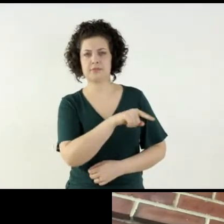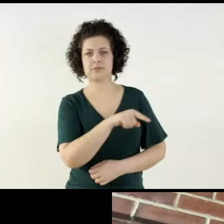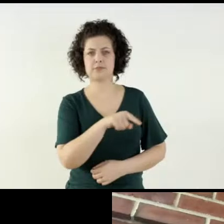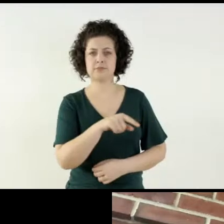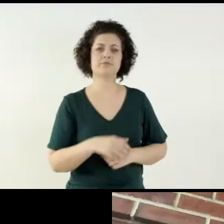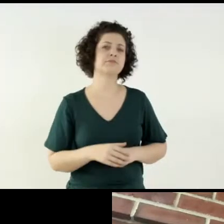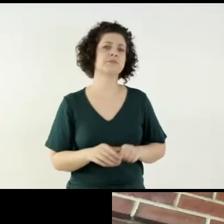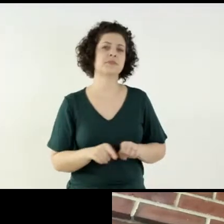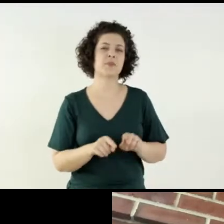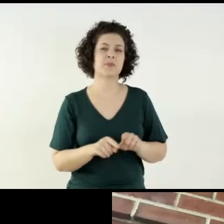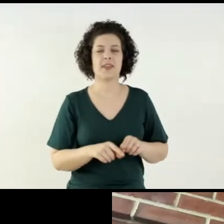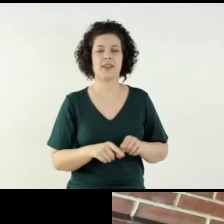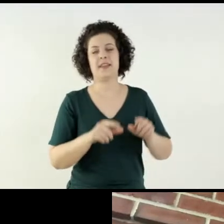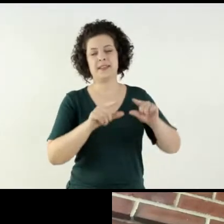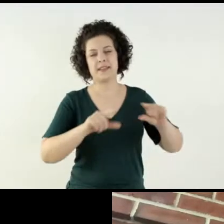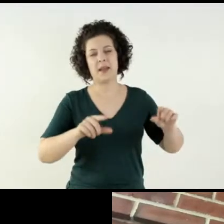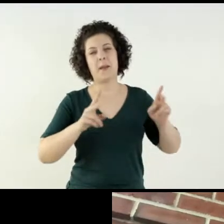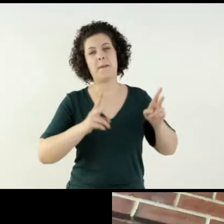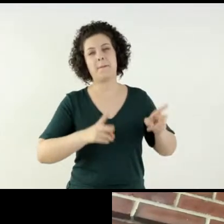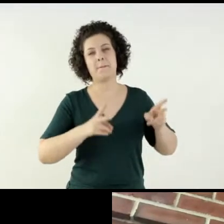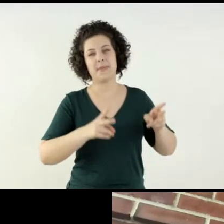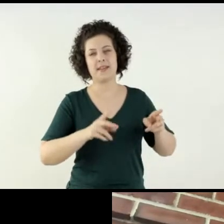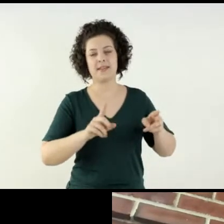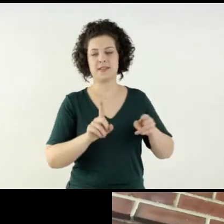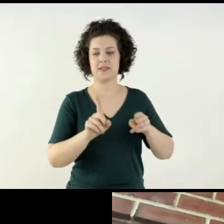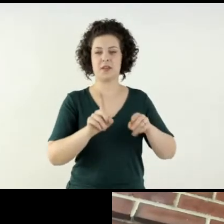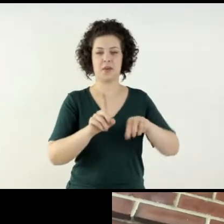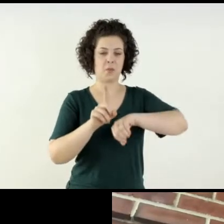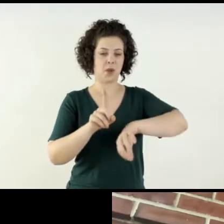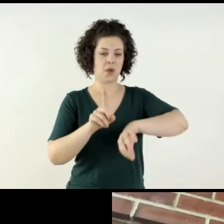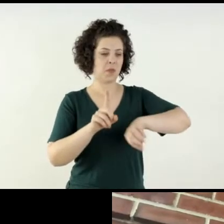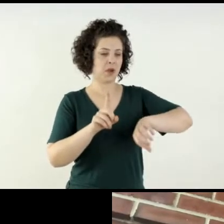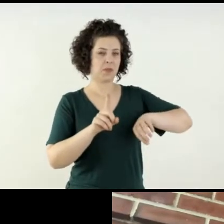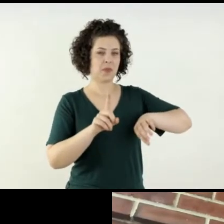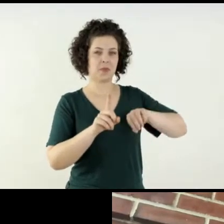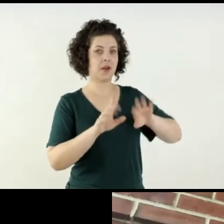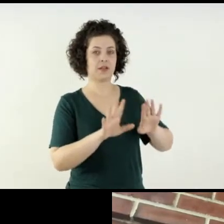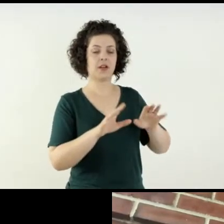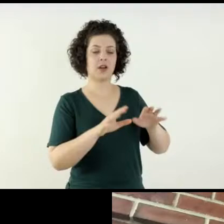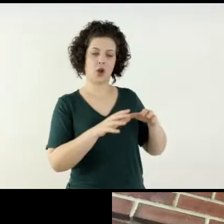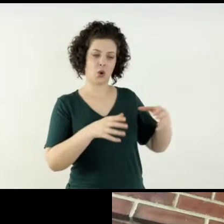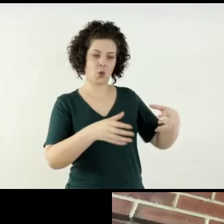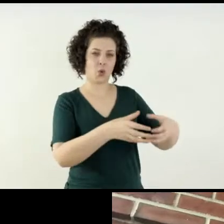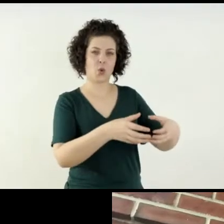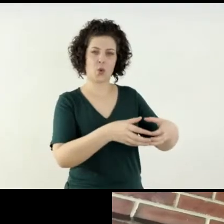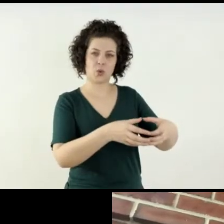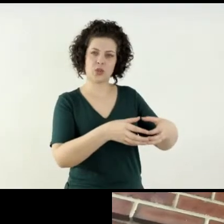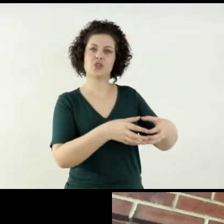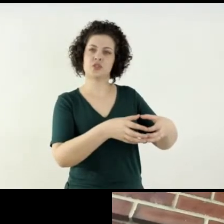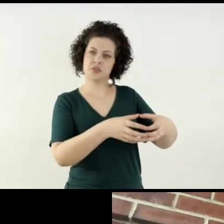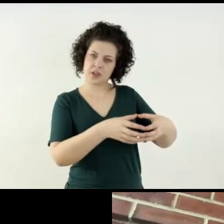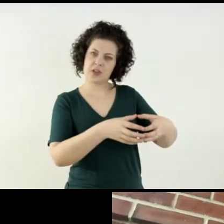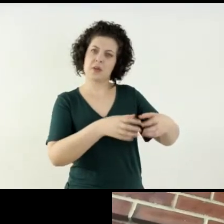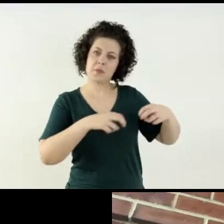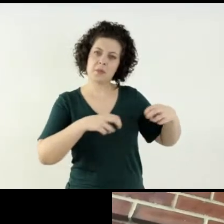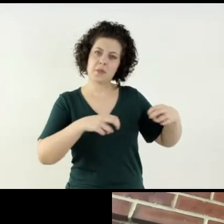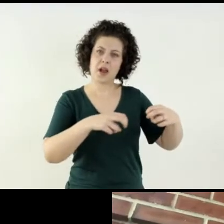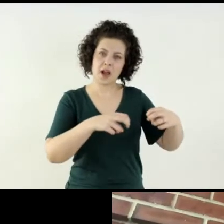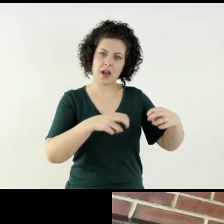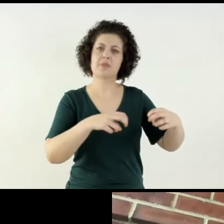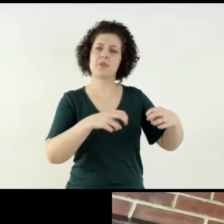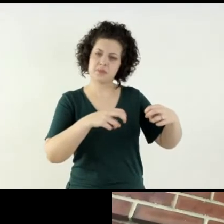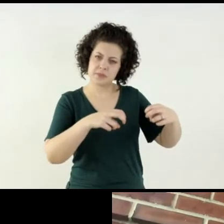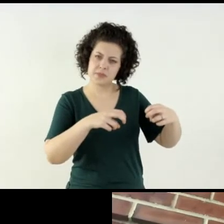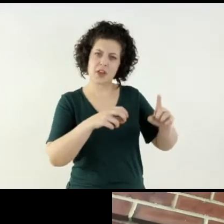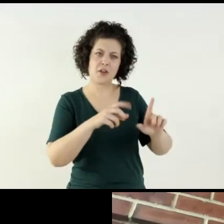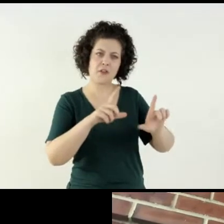operating in these collective ways in front and behind the camera, photographing the process of, as you